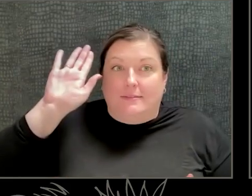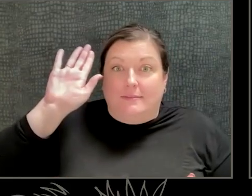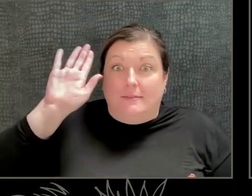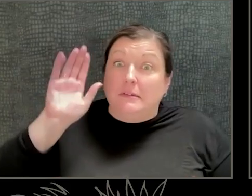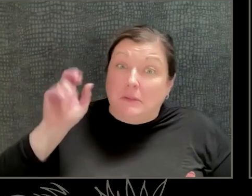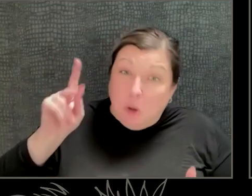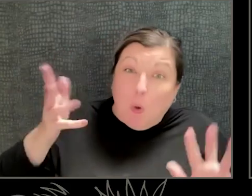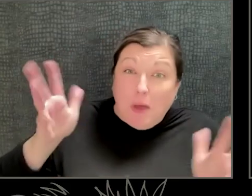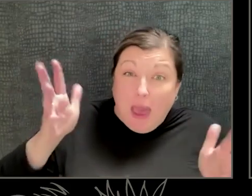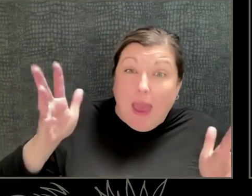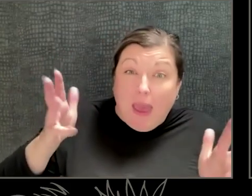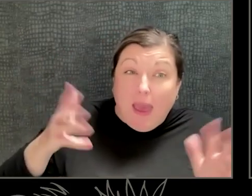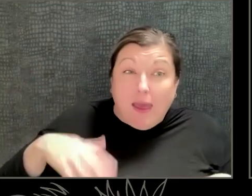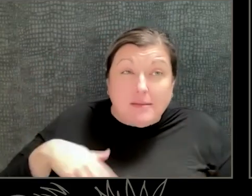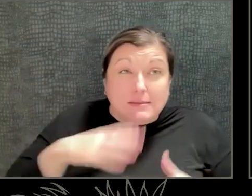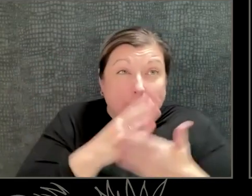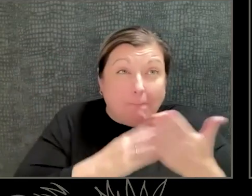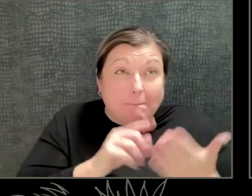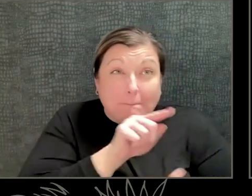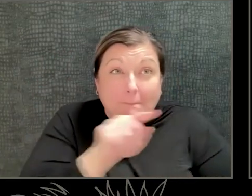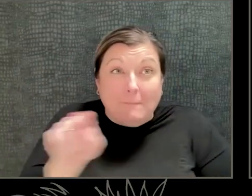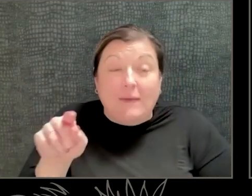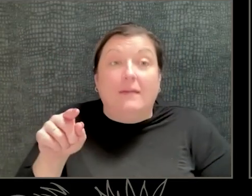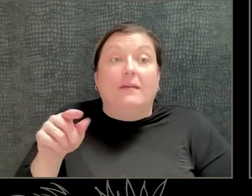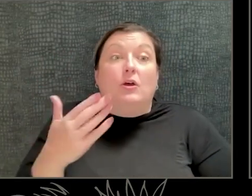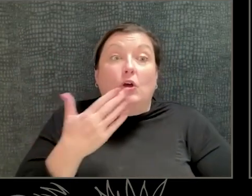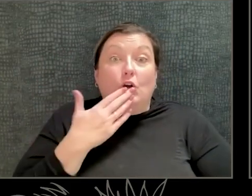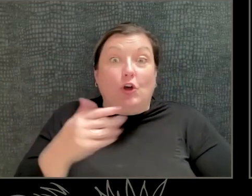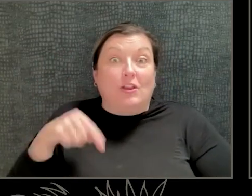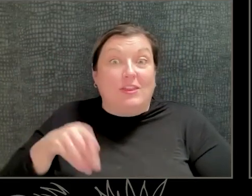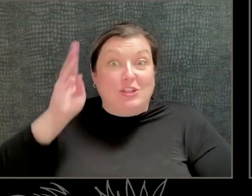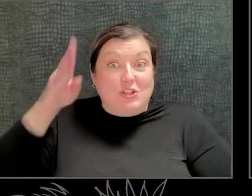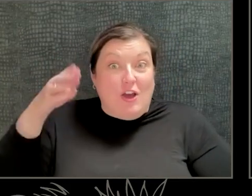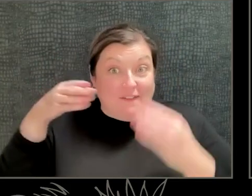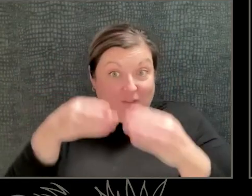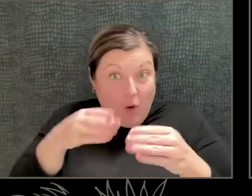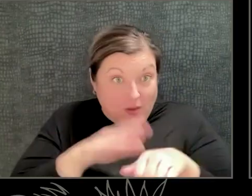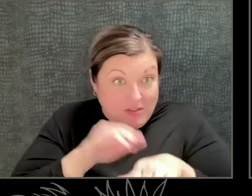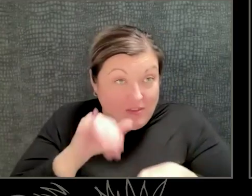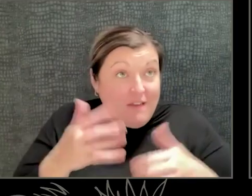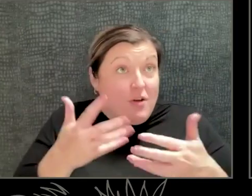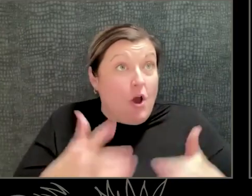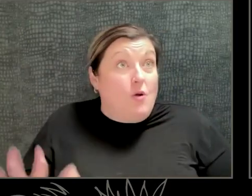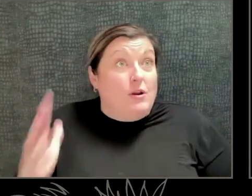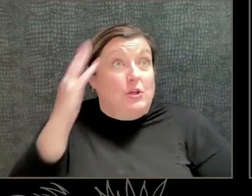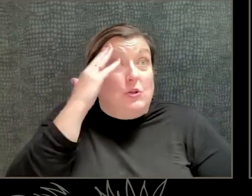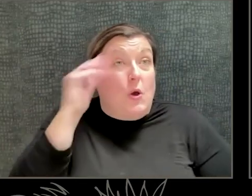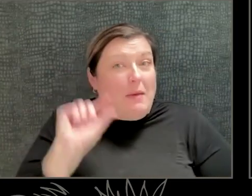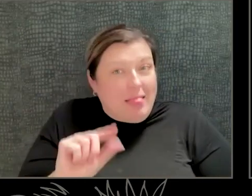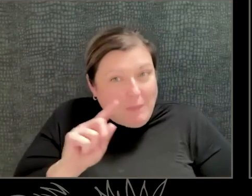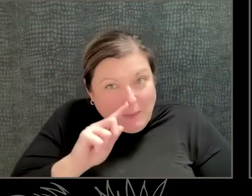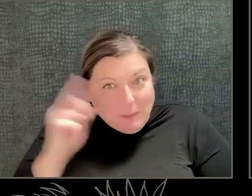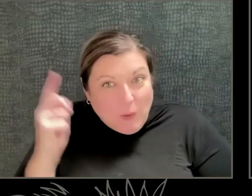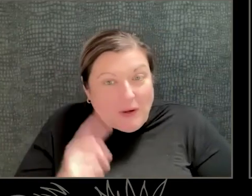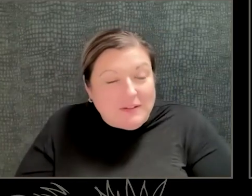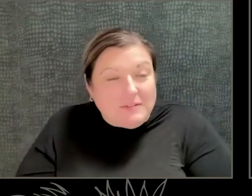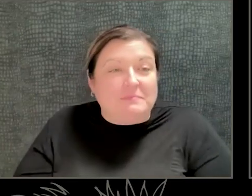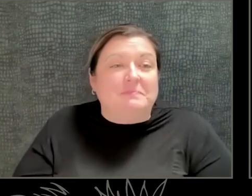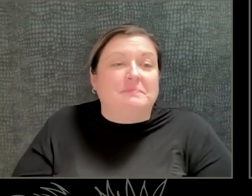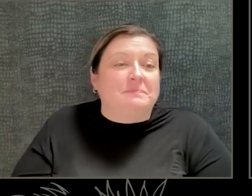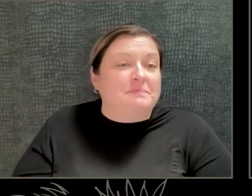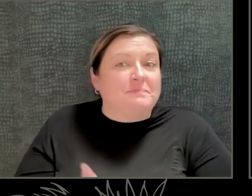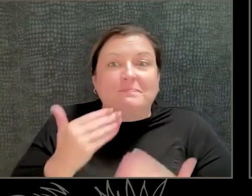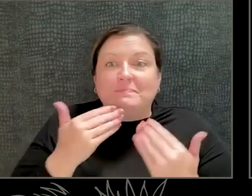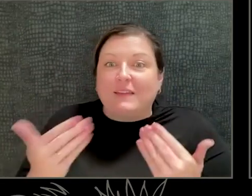Okay, so a good amount, which is good because this talk focuses on it. So if you already all knew, it'd be a little bit boring. So let's just